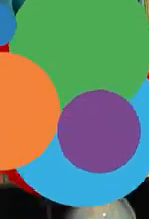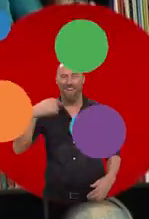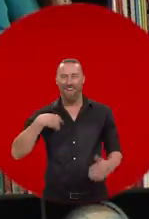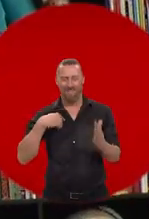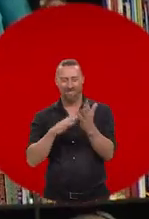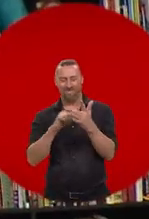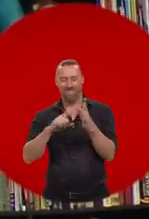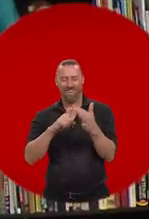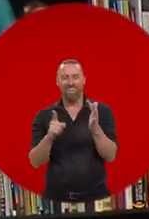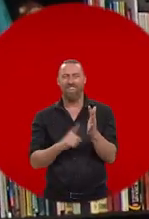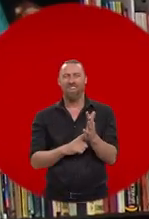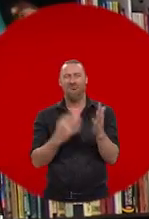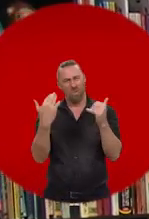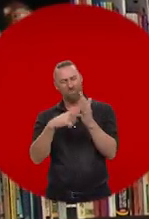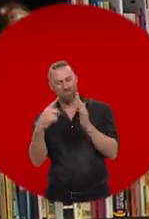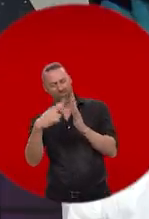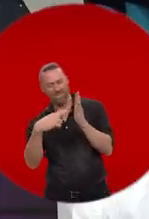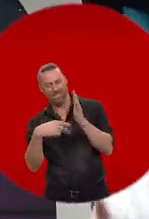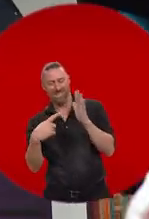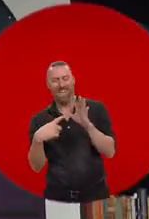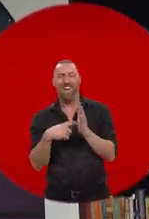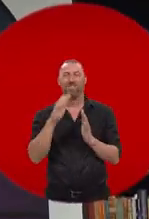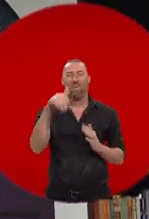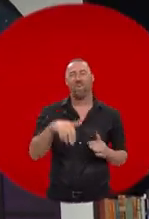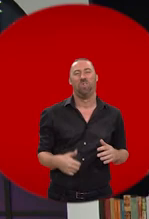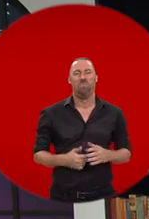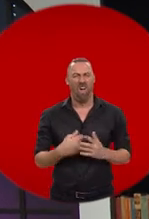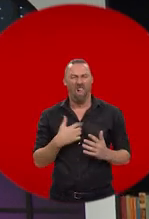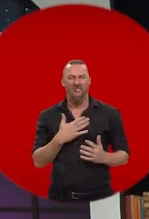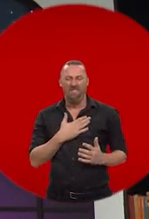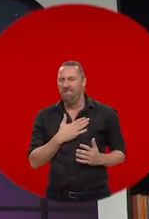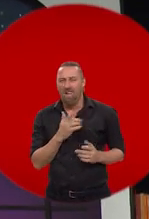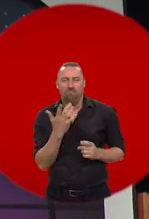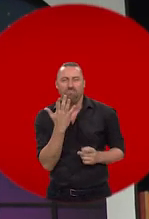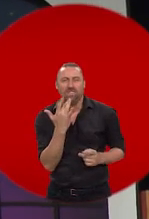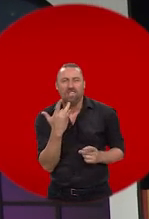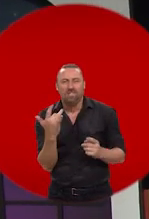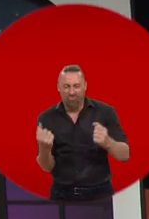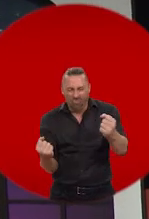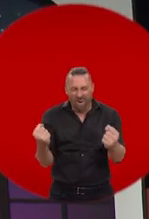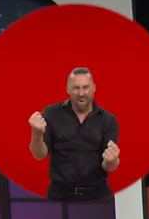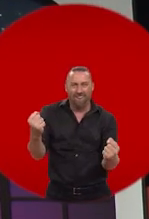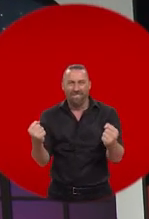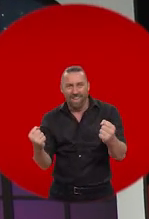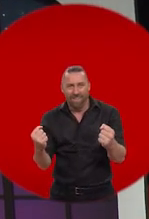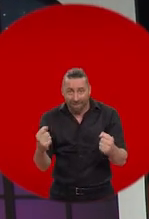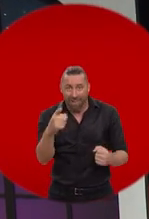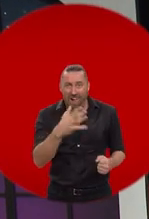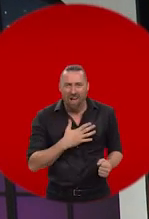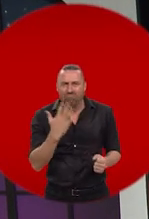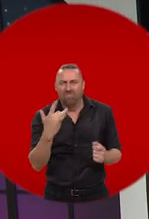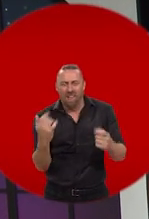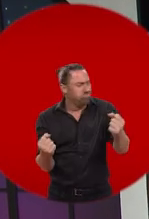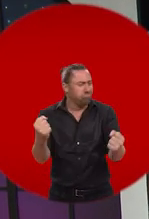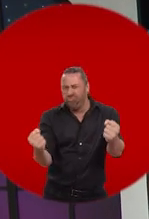Hi everyone, I'm Michael. Welcome to Reading at Home. I love pretending to drive a car. Do you love pretending to drive a